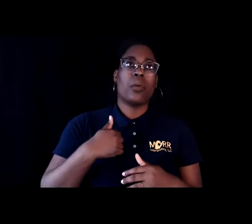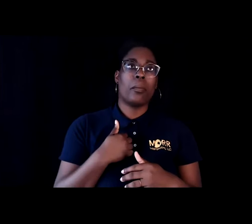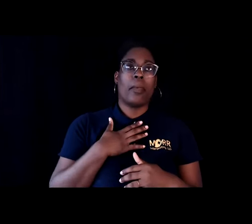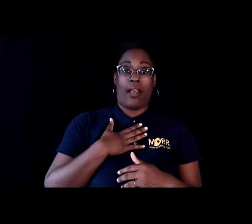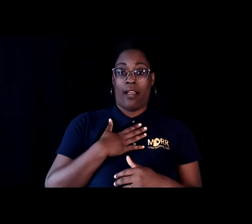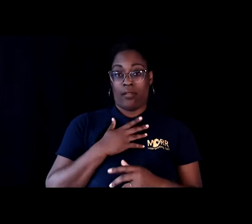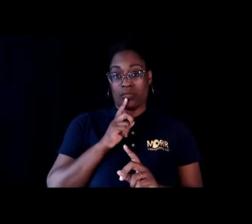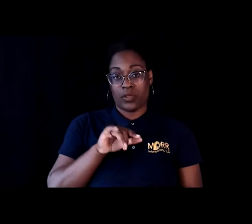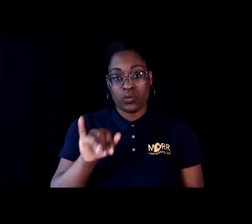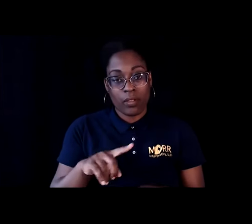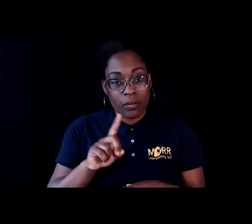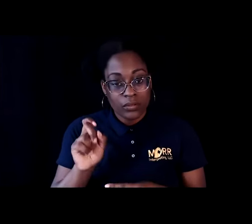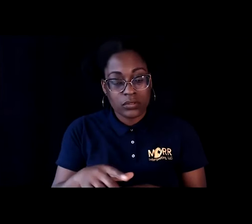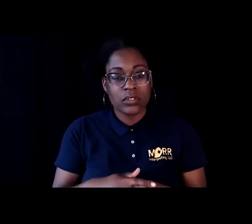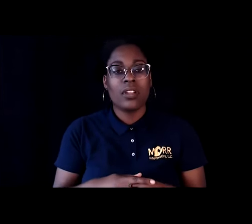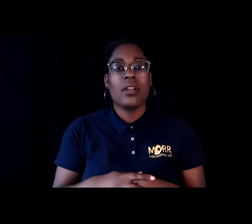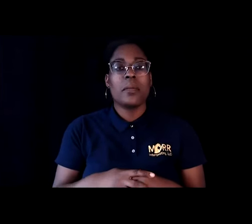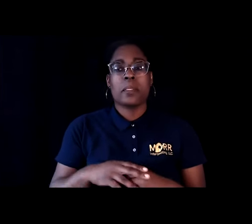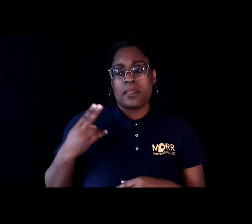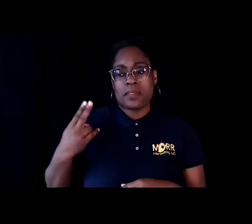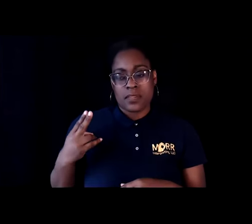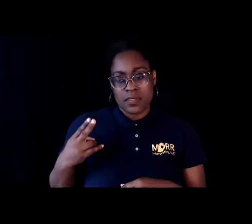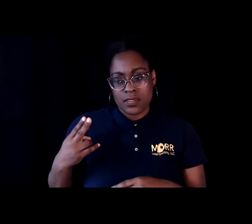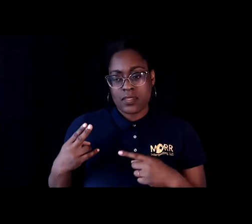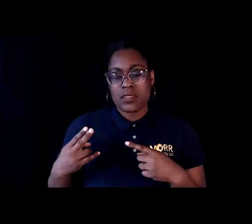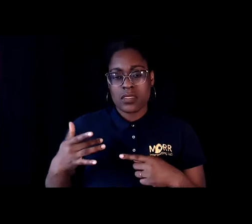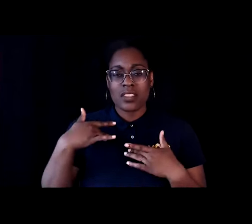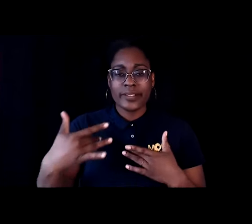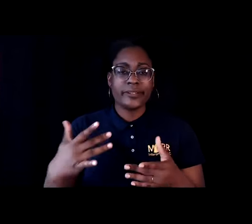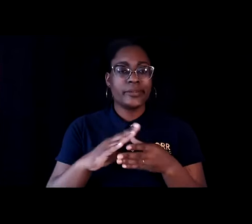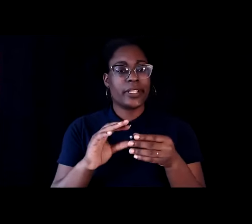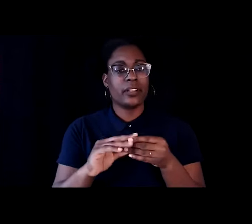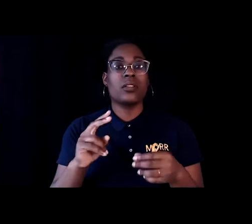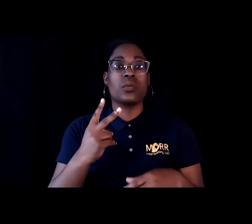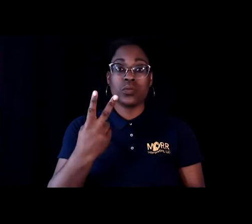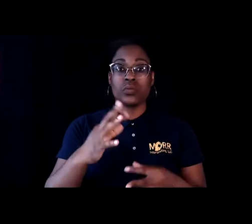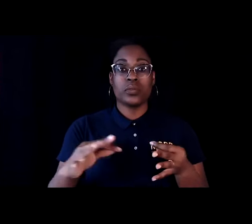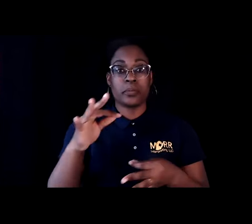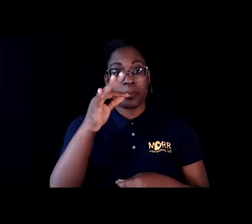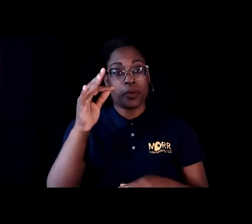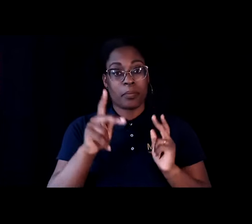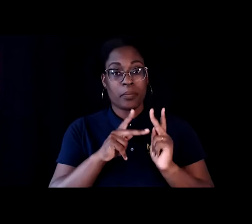in the legacy has been fought such that Two-Spirit people have survived so